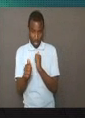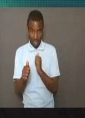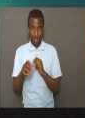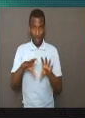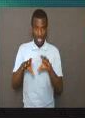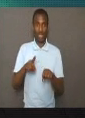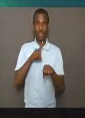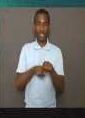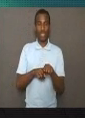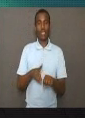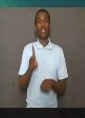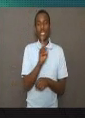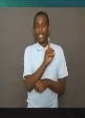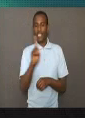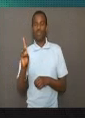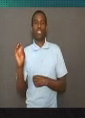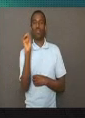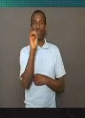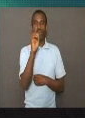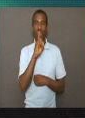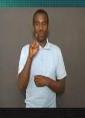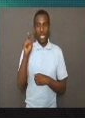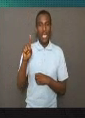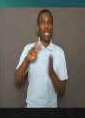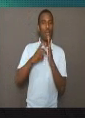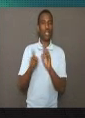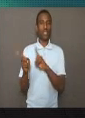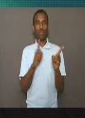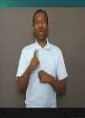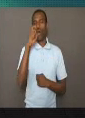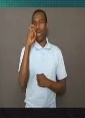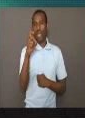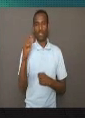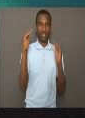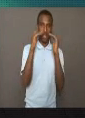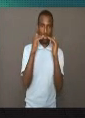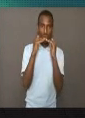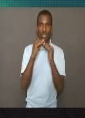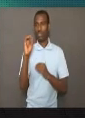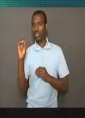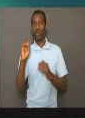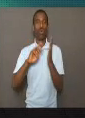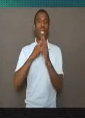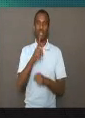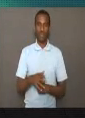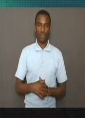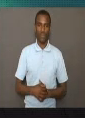is 0, which means that x equals 0.